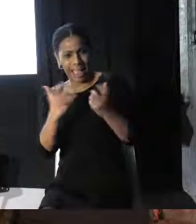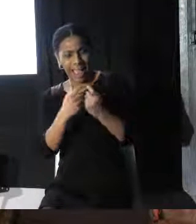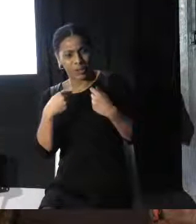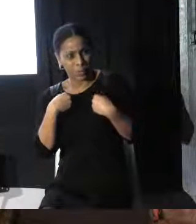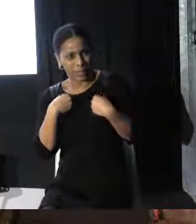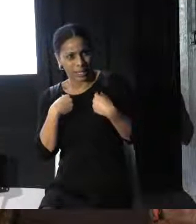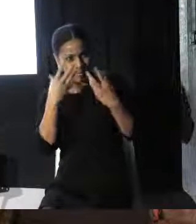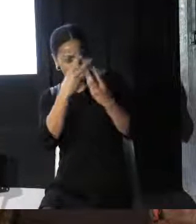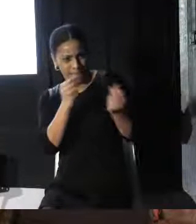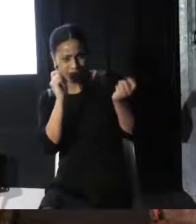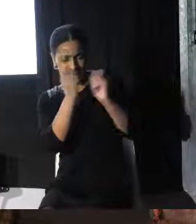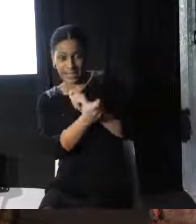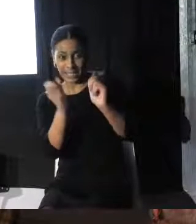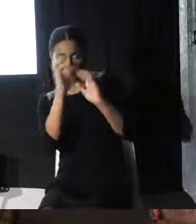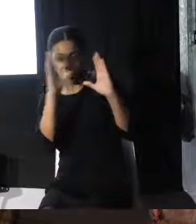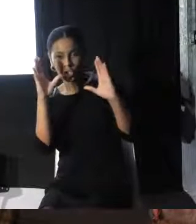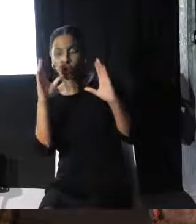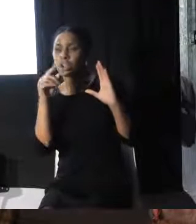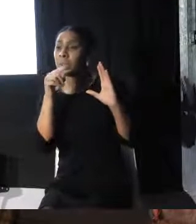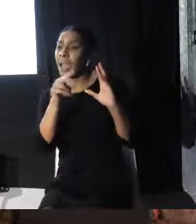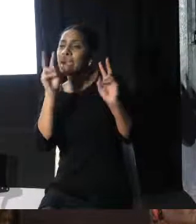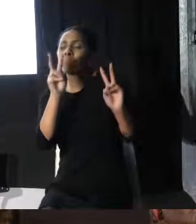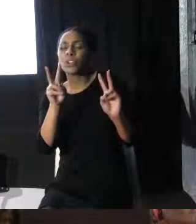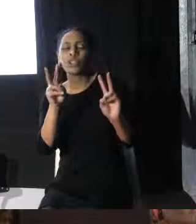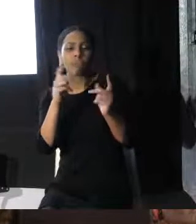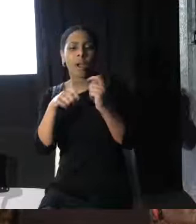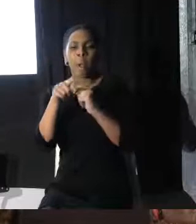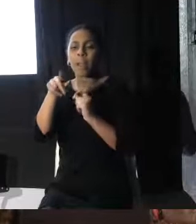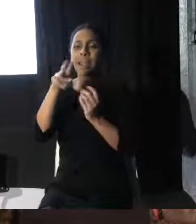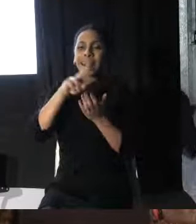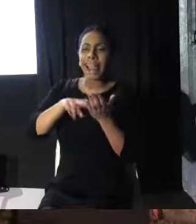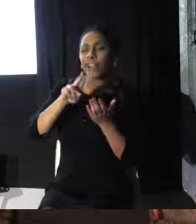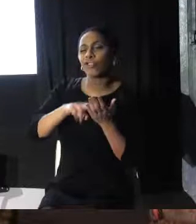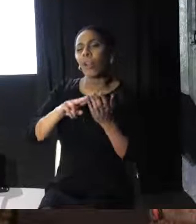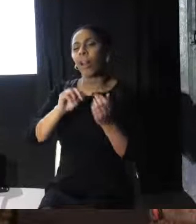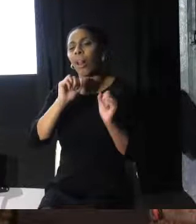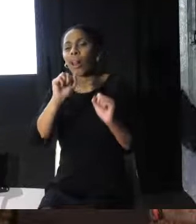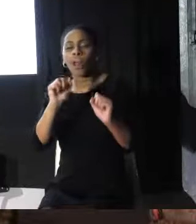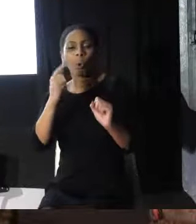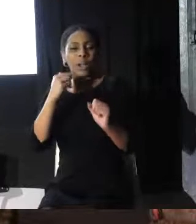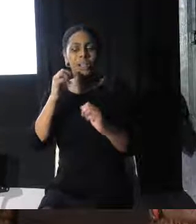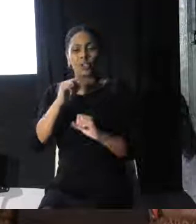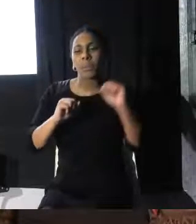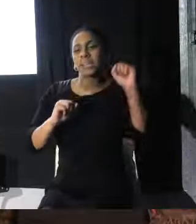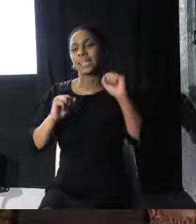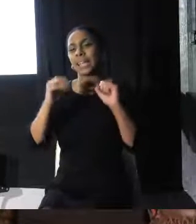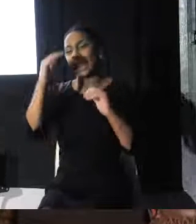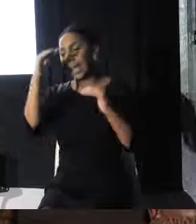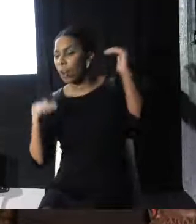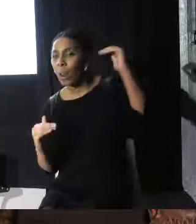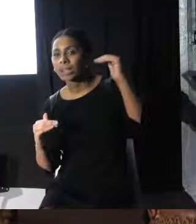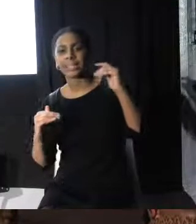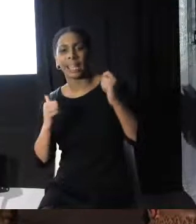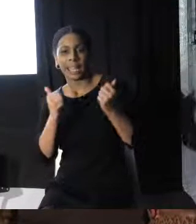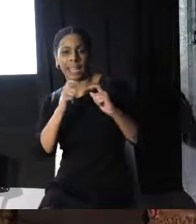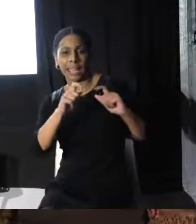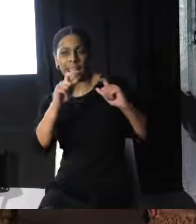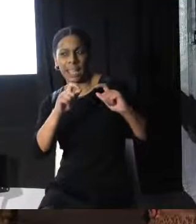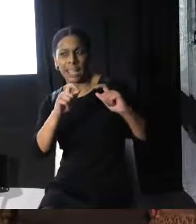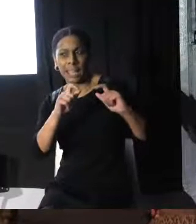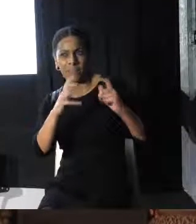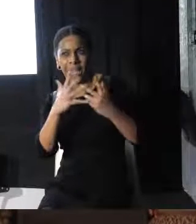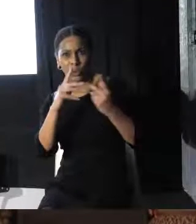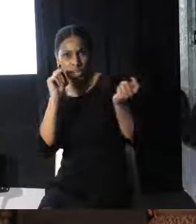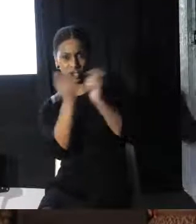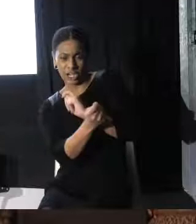that normalized and naturalized that form of cultural supremacy, that form of inequality, using art and culture